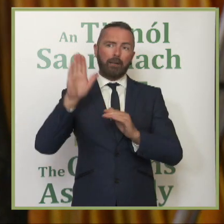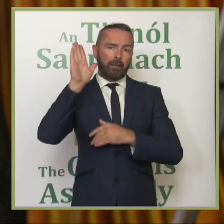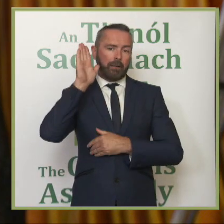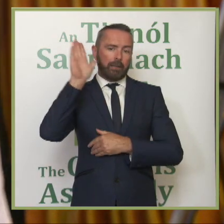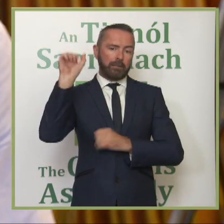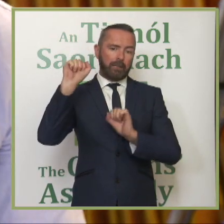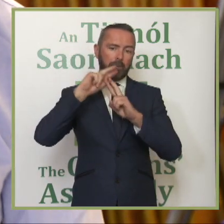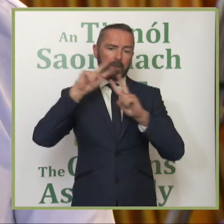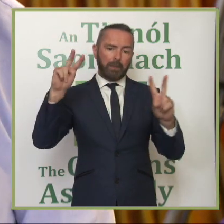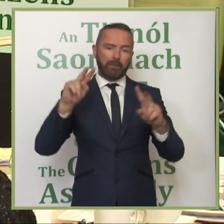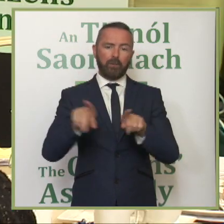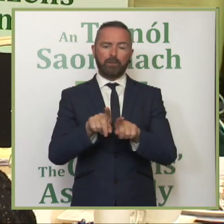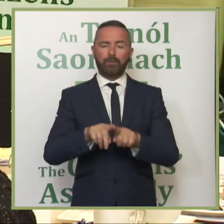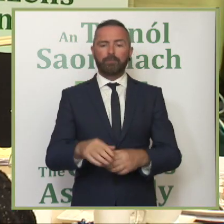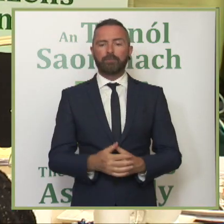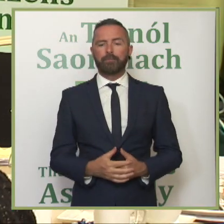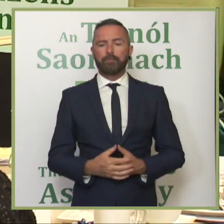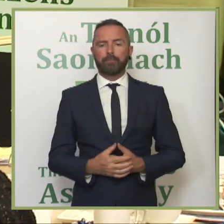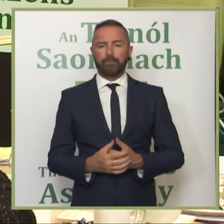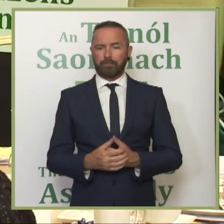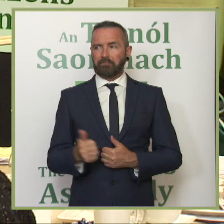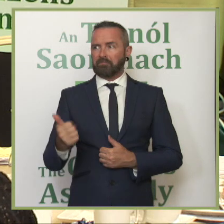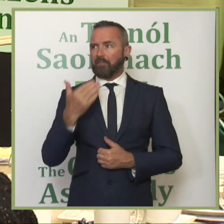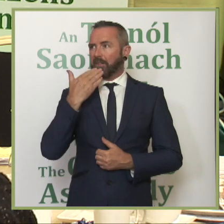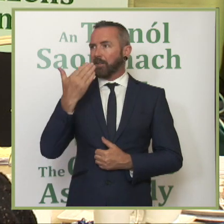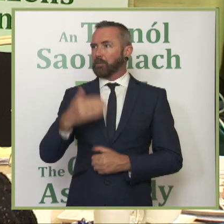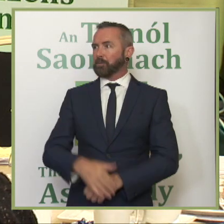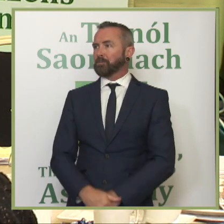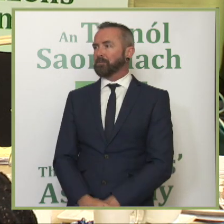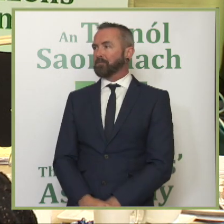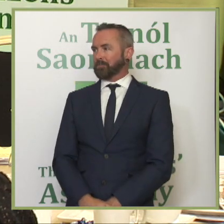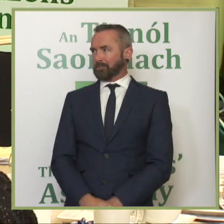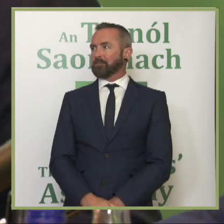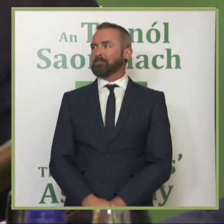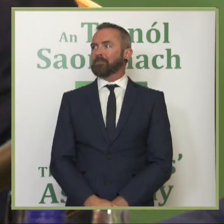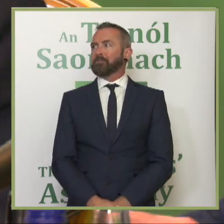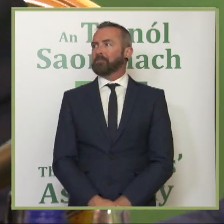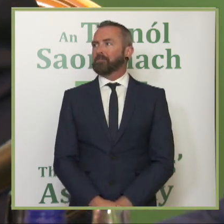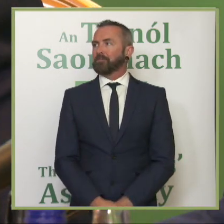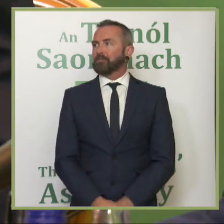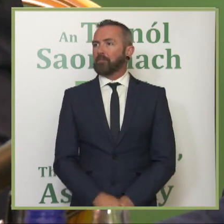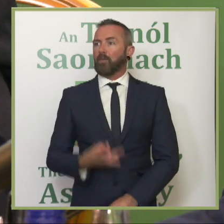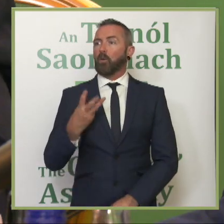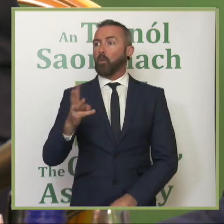most importantly as well. Yeah, thank you. Thank you. Thank you. And we'll come back to that as well.